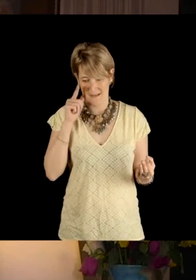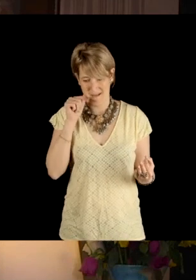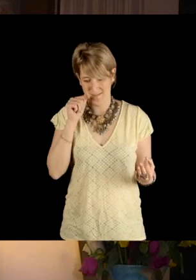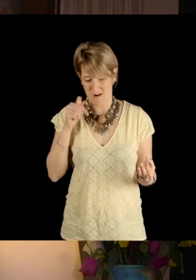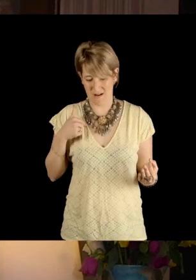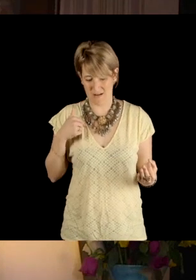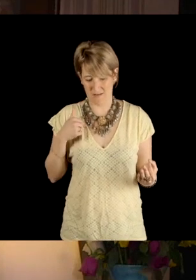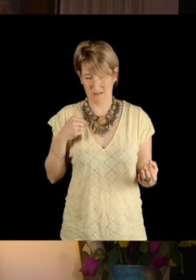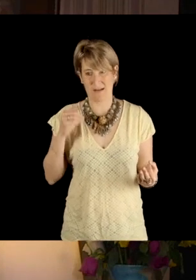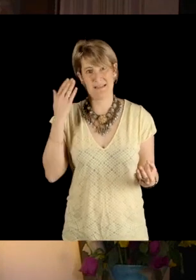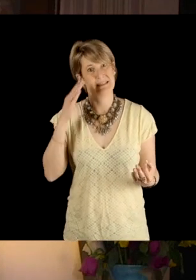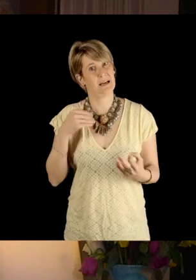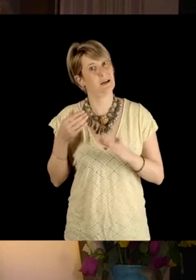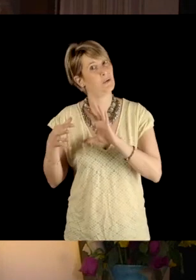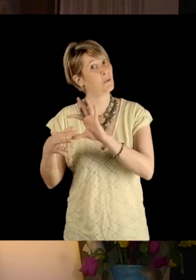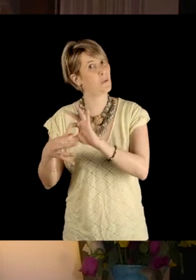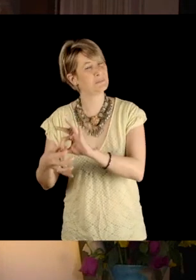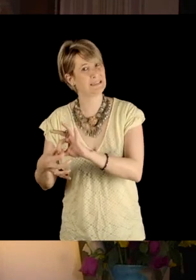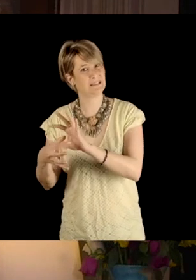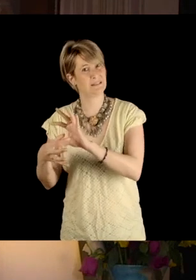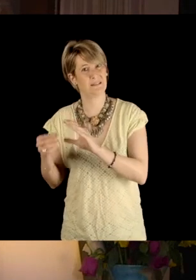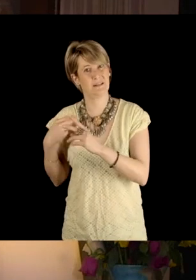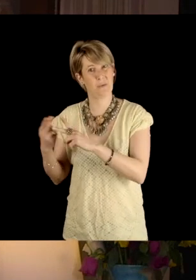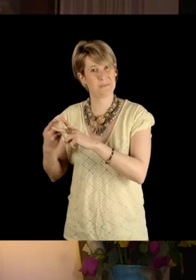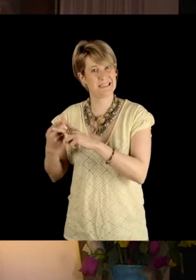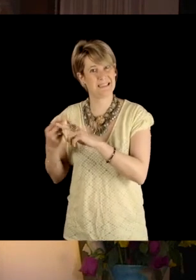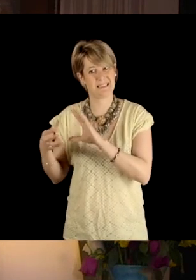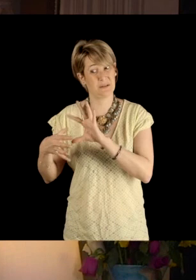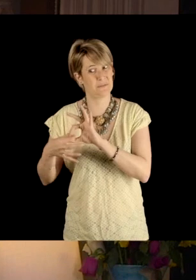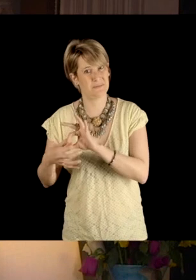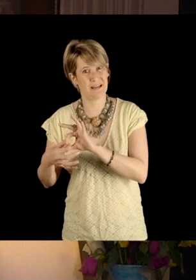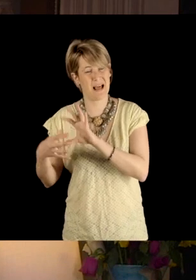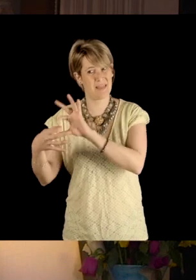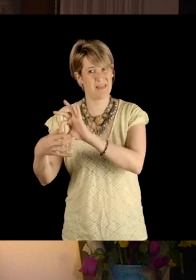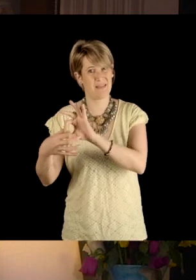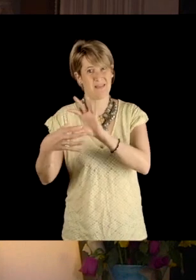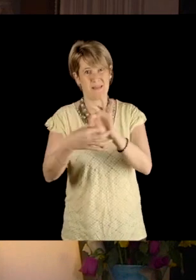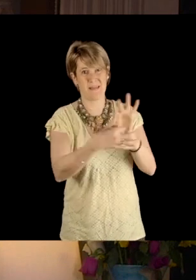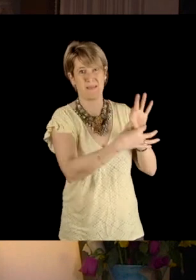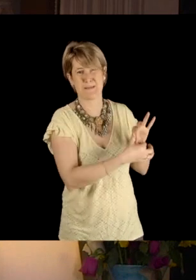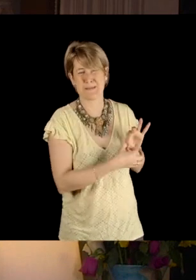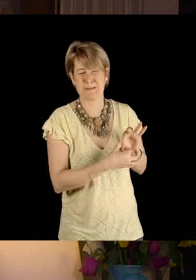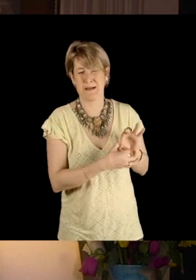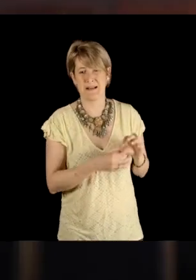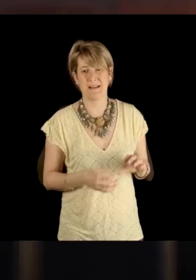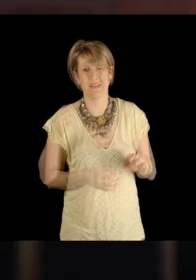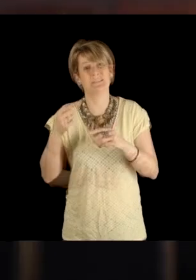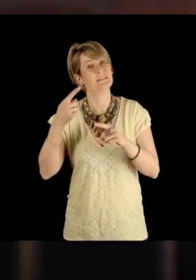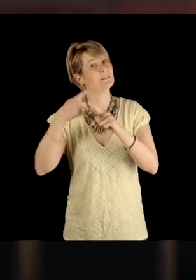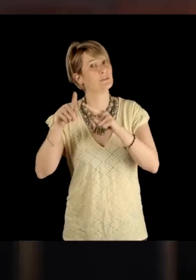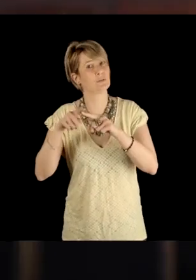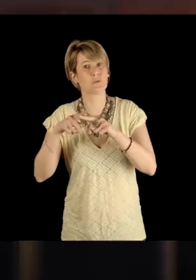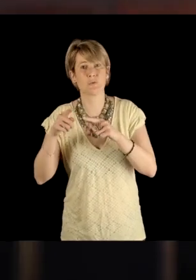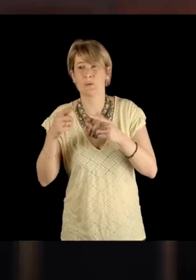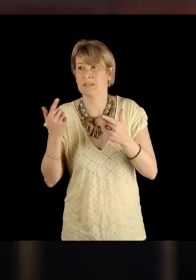So in a way, both are supporting each other. When I meditate, I gather strength. It is